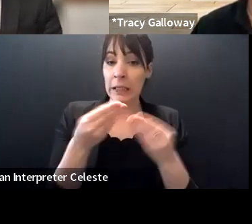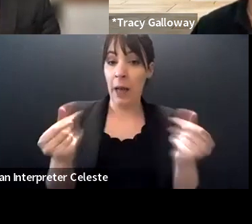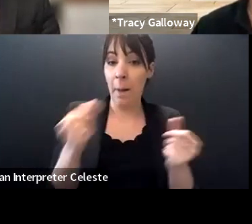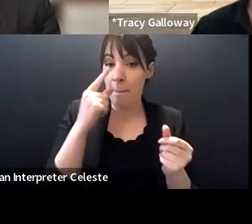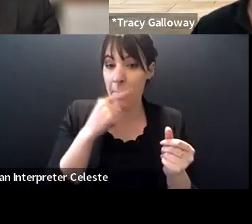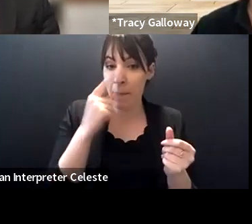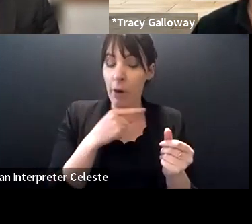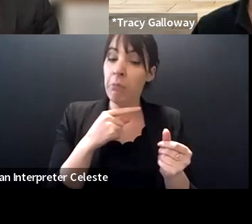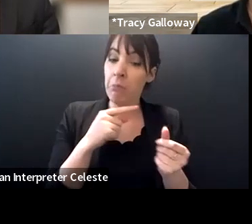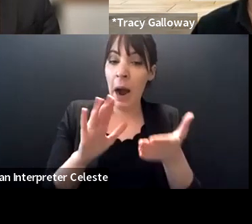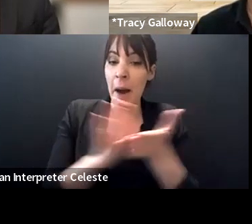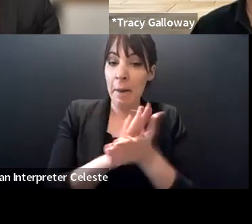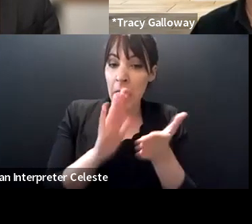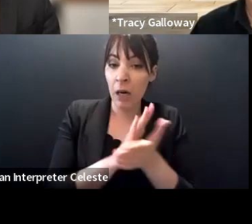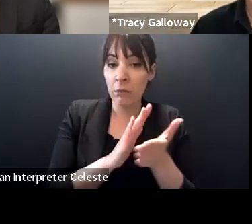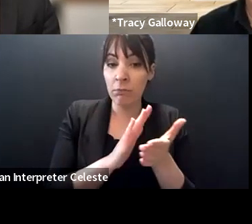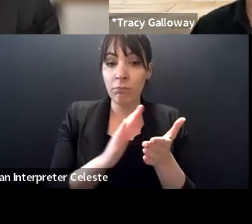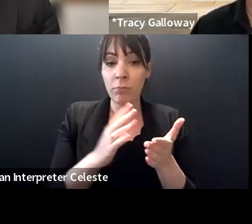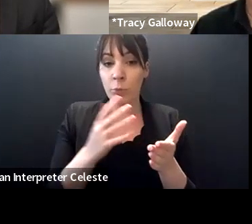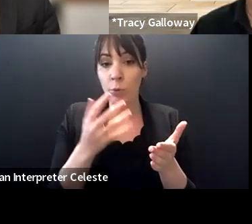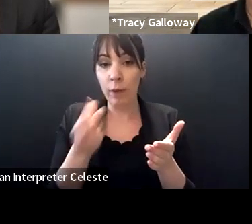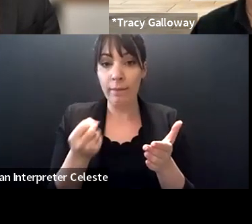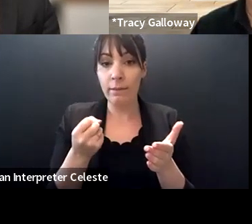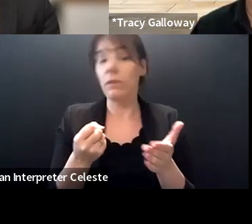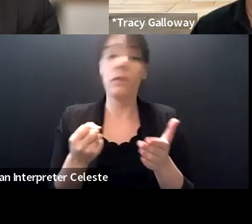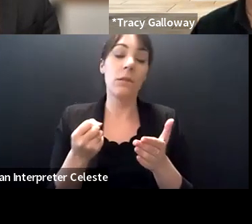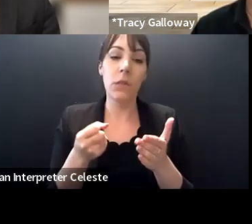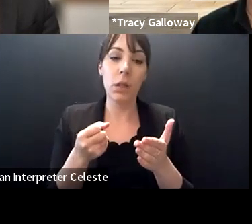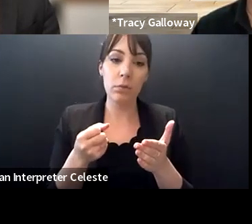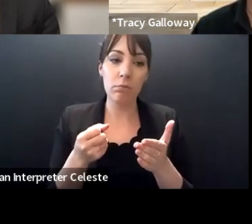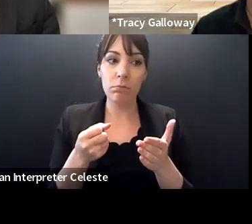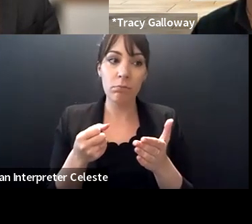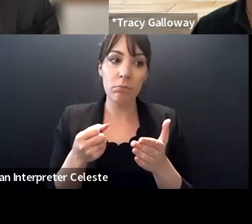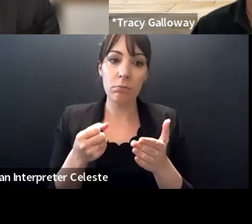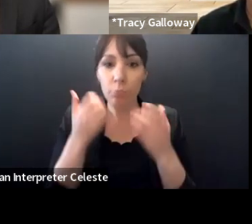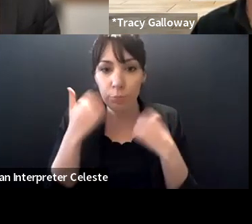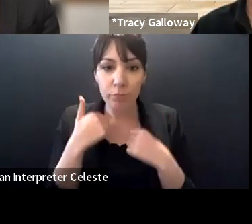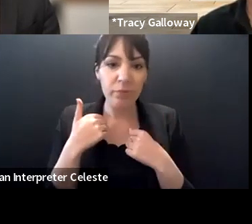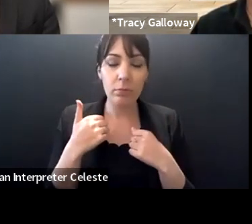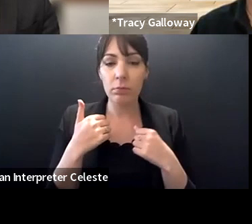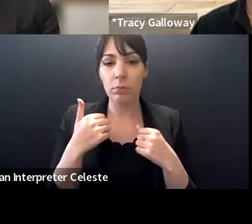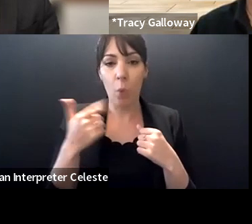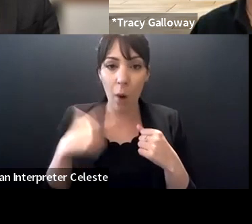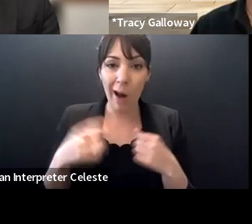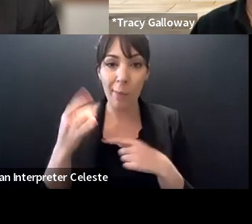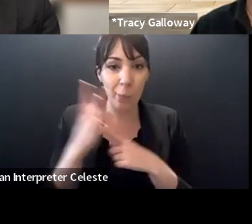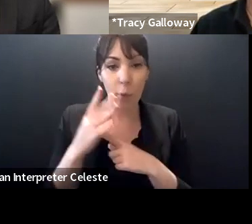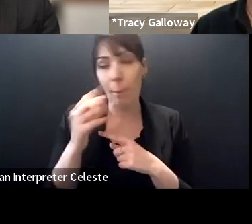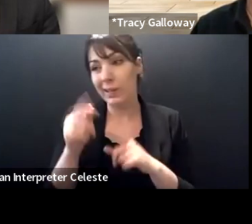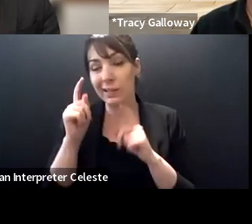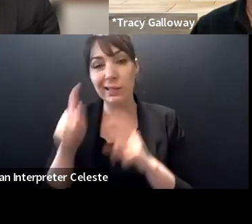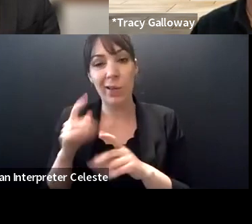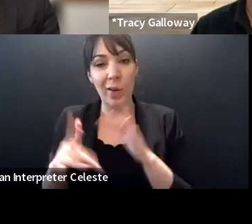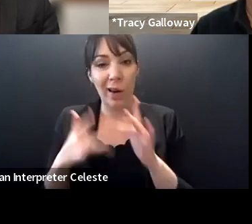and then some who need information about factual information as to why this is really important. And then some of those people who